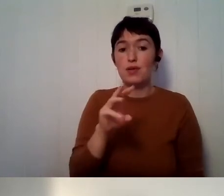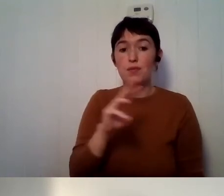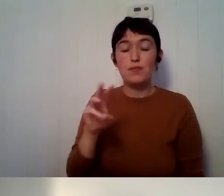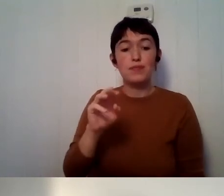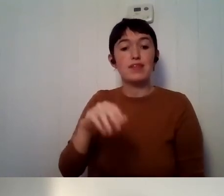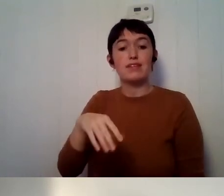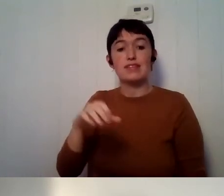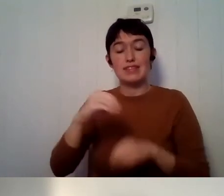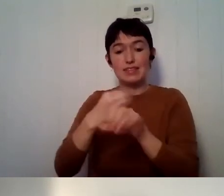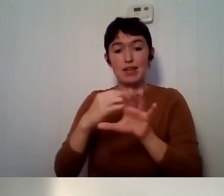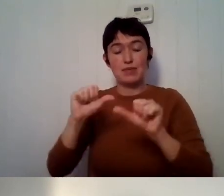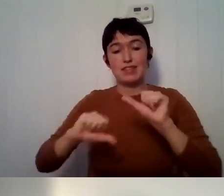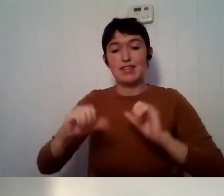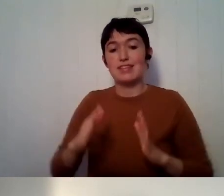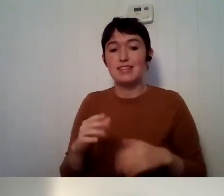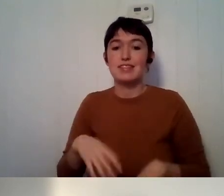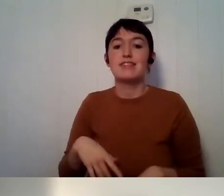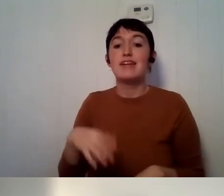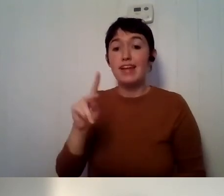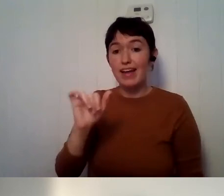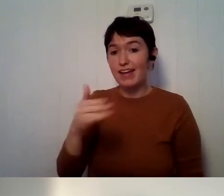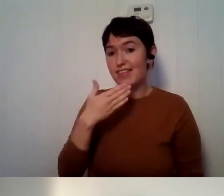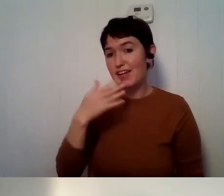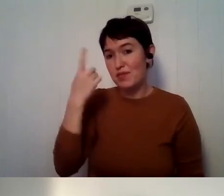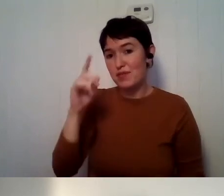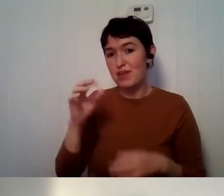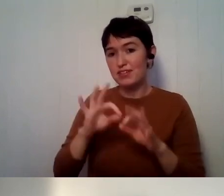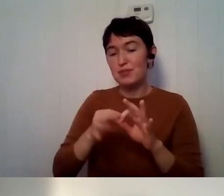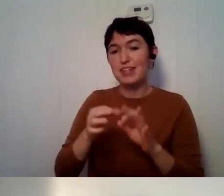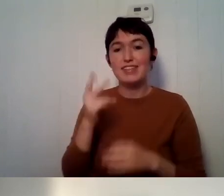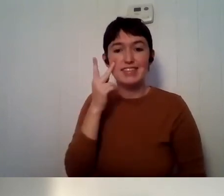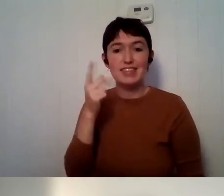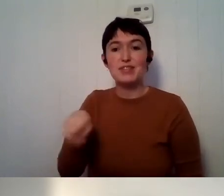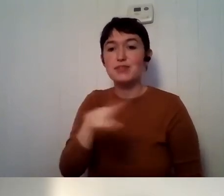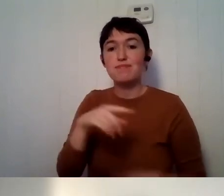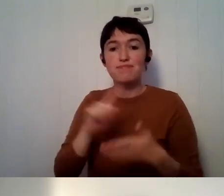interpreting. And we'll see you all next time. Thank you. Thank you. Bye-bye. Bye.